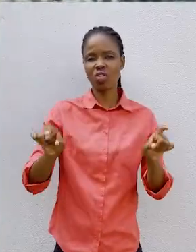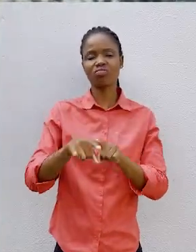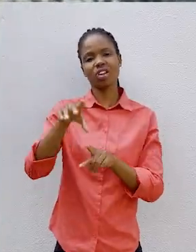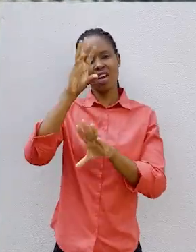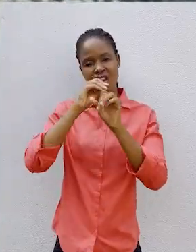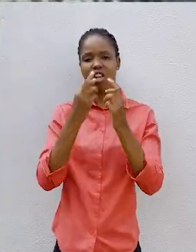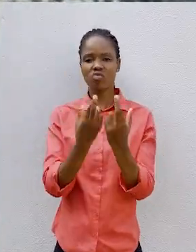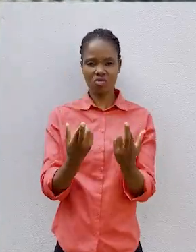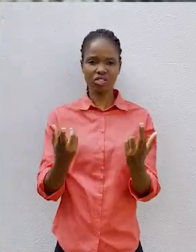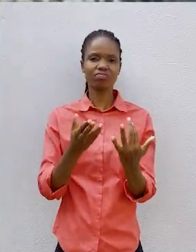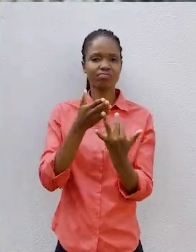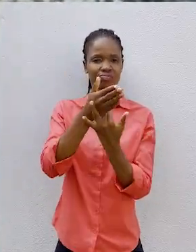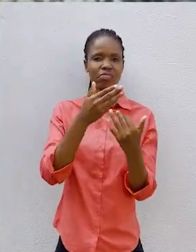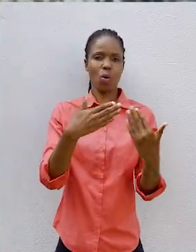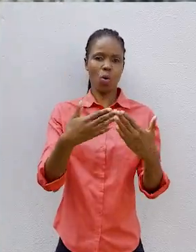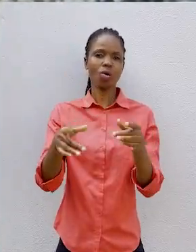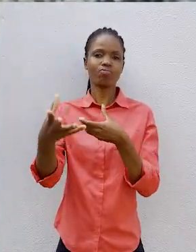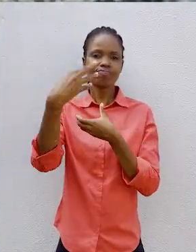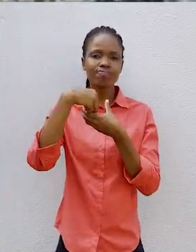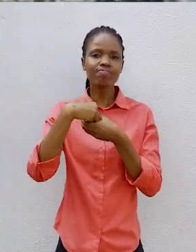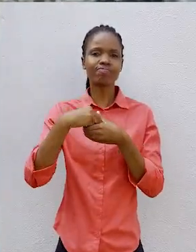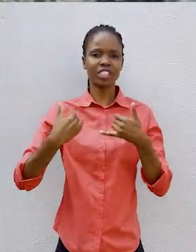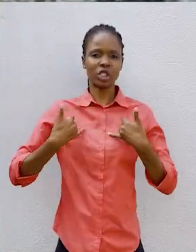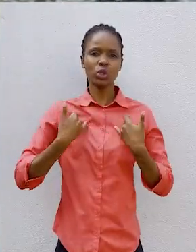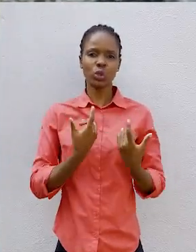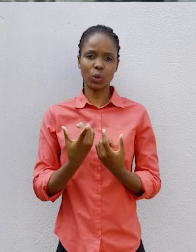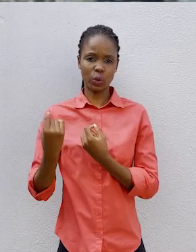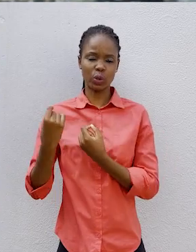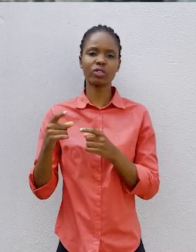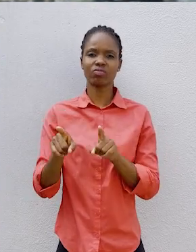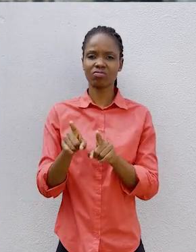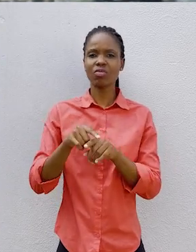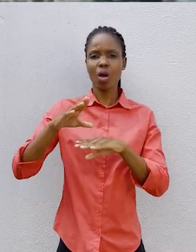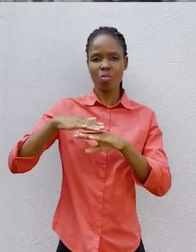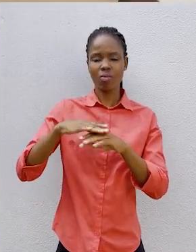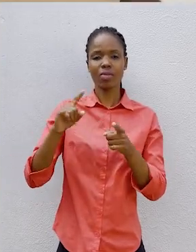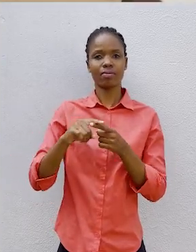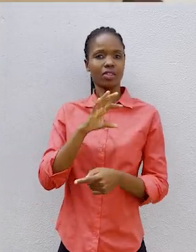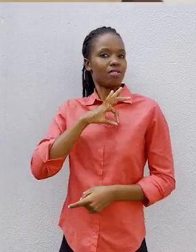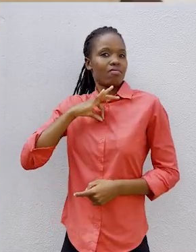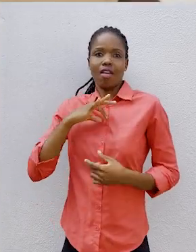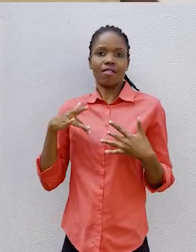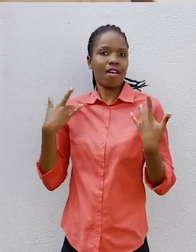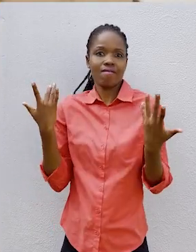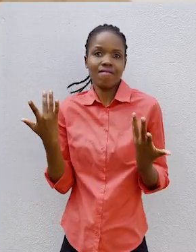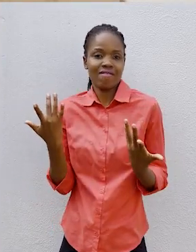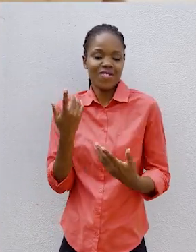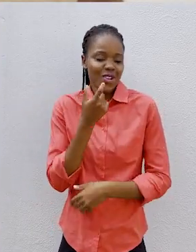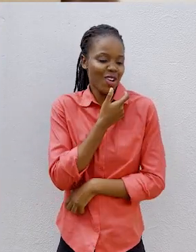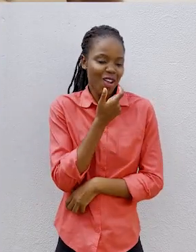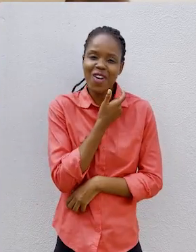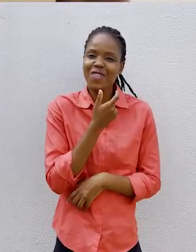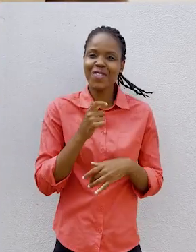getting resources to let people get more into like performing. Mayor of life.